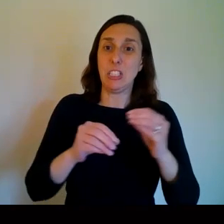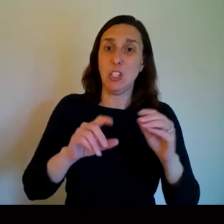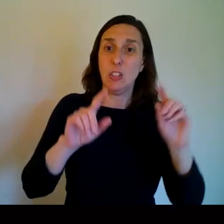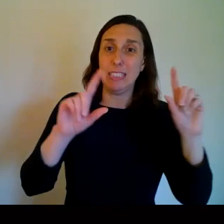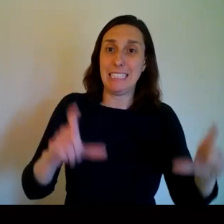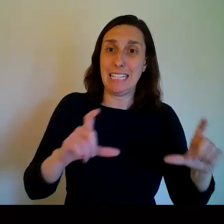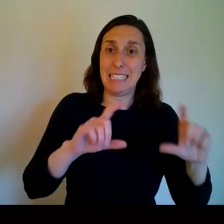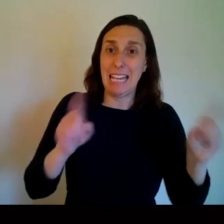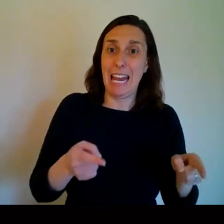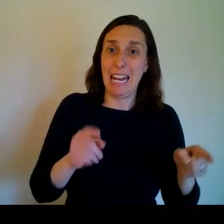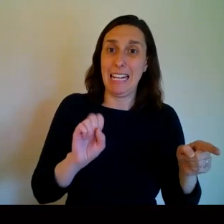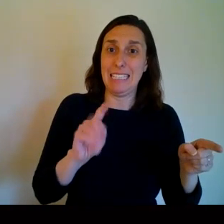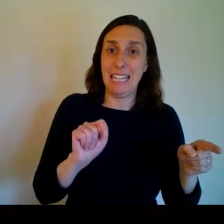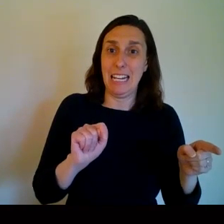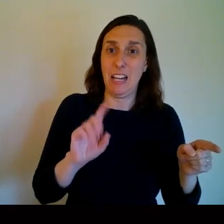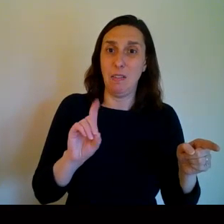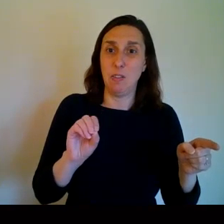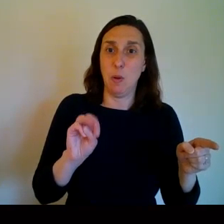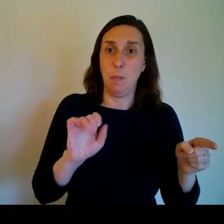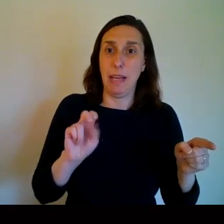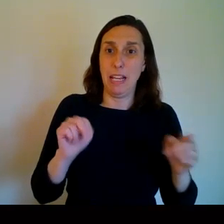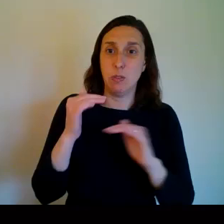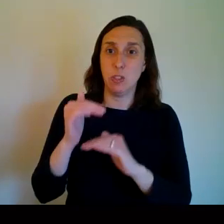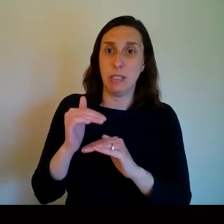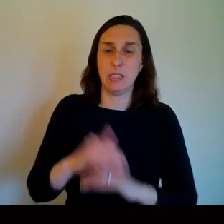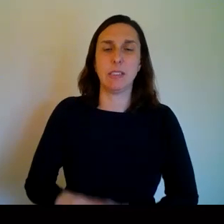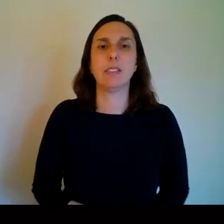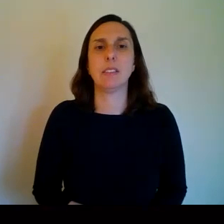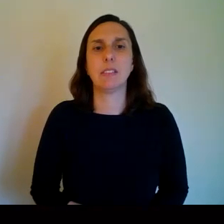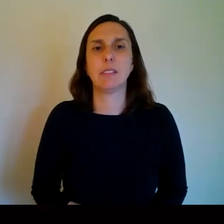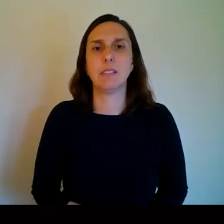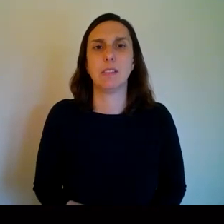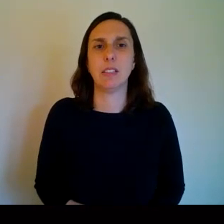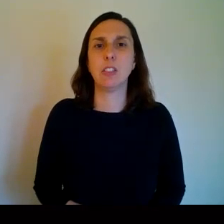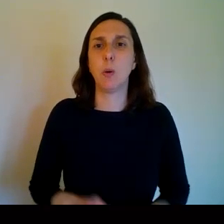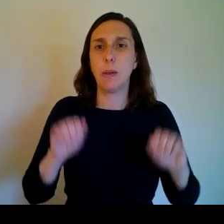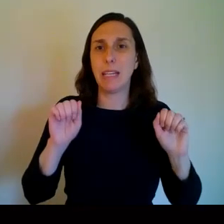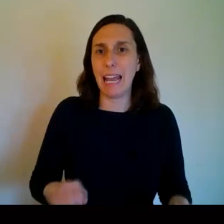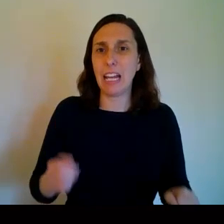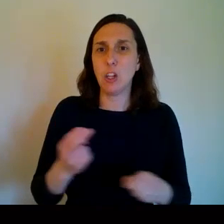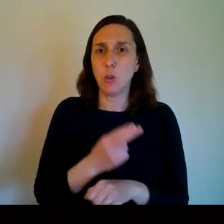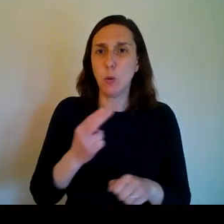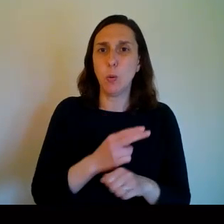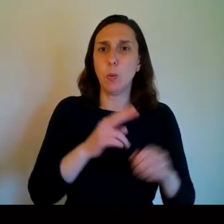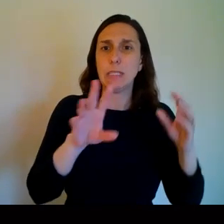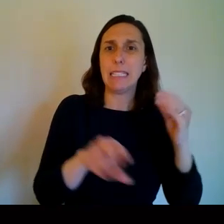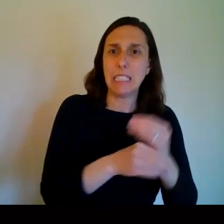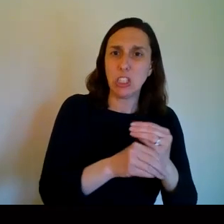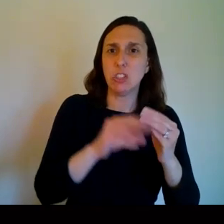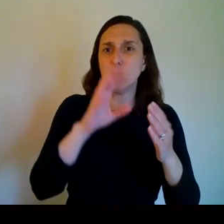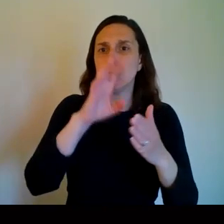come from g of x not being 0. So we can use our operations of mathematics to combine